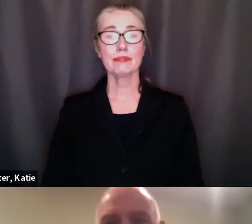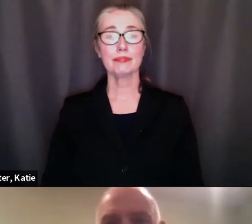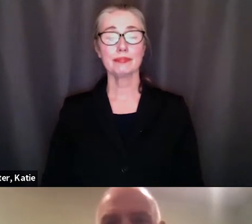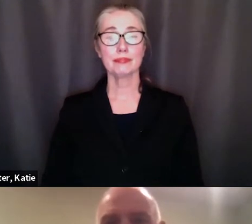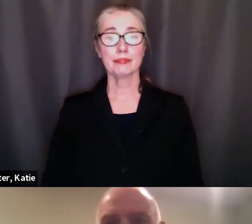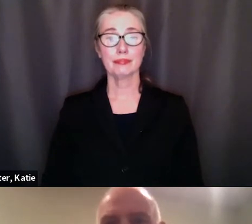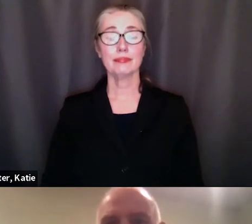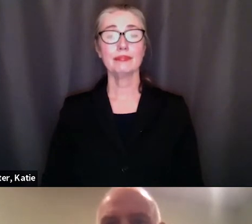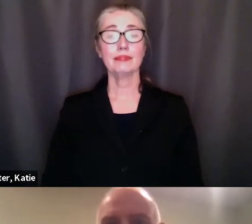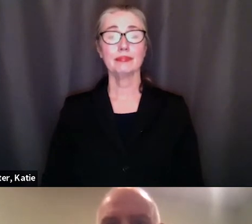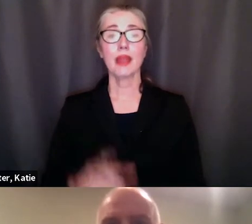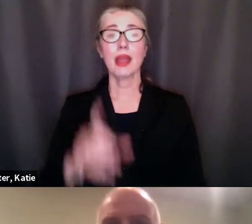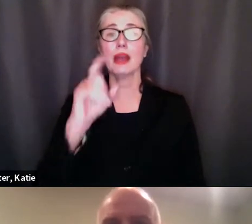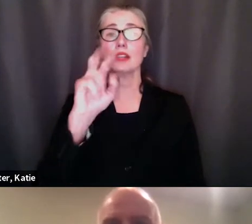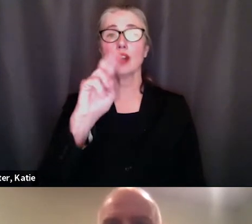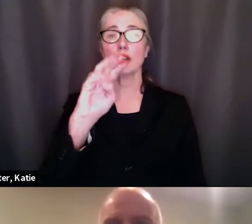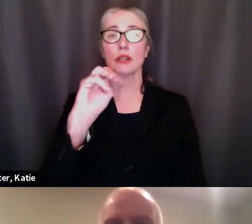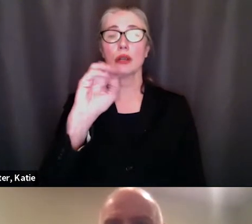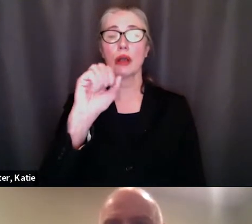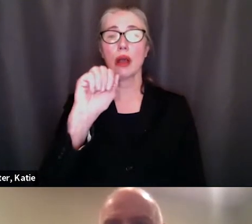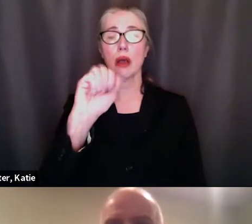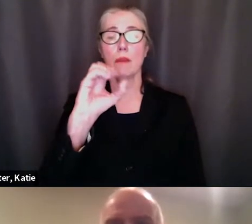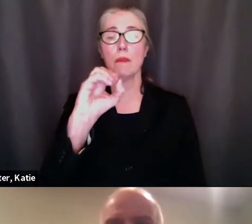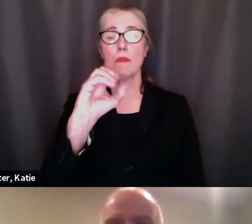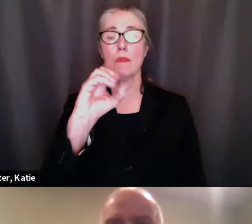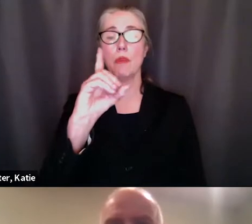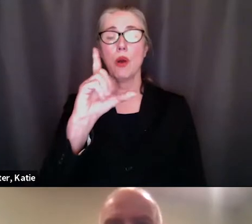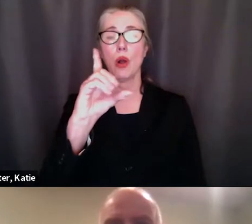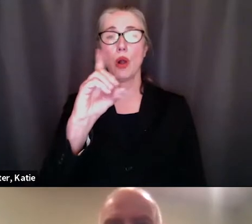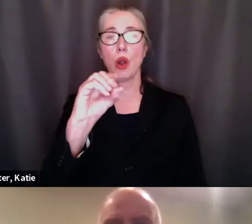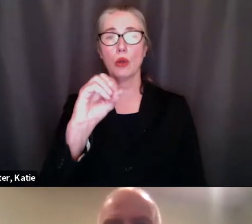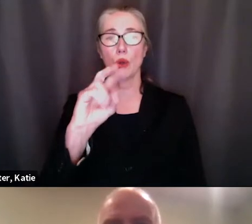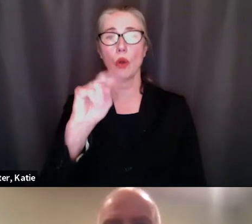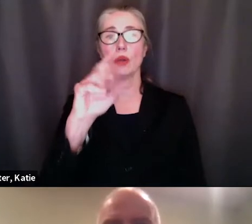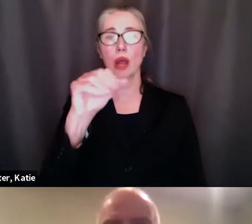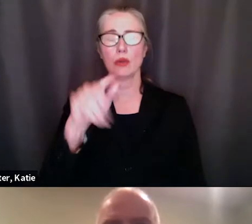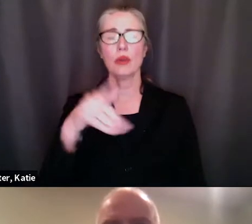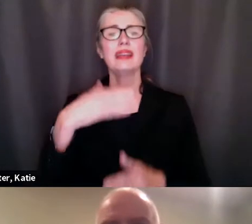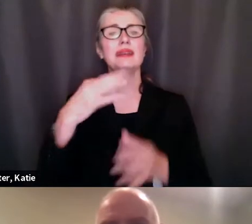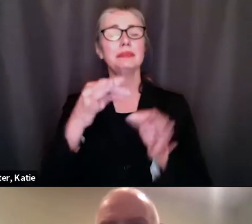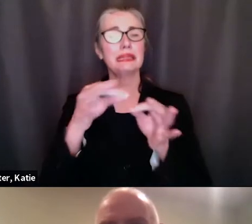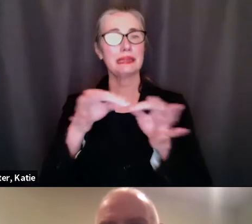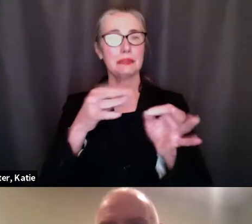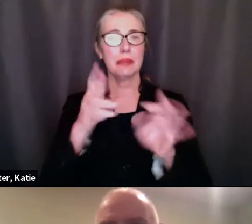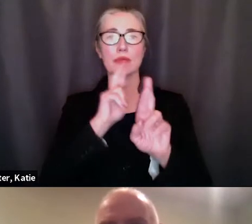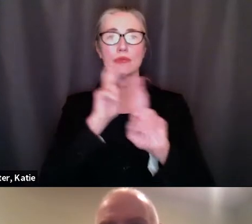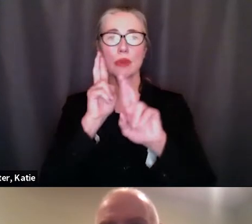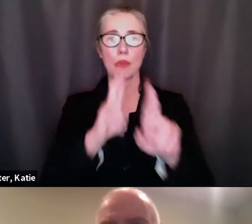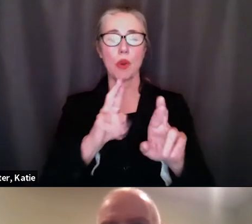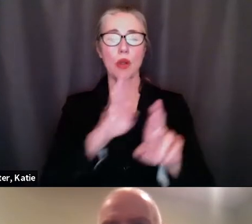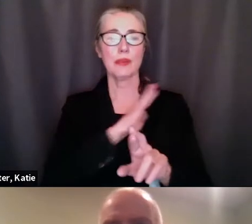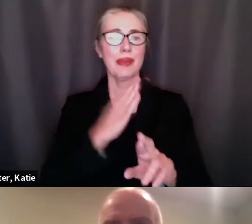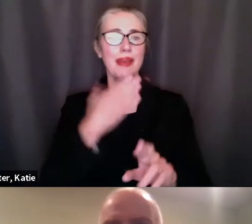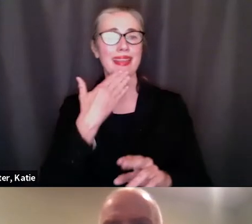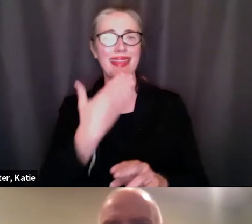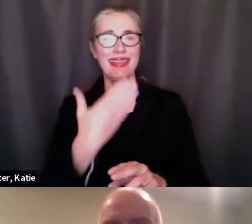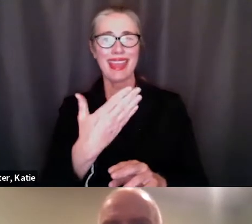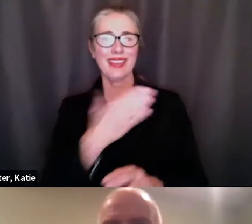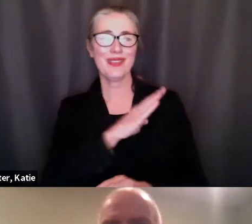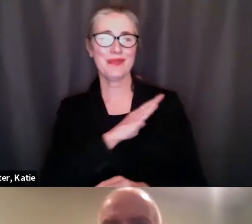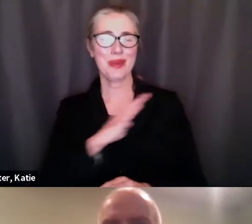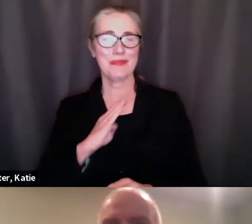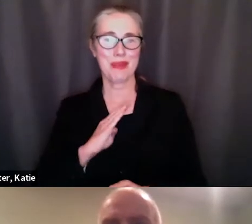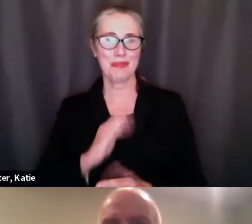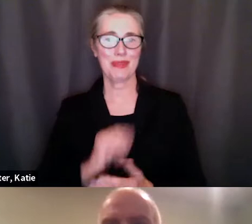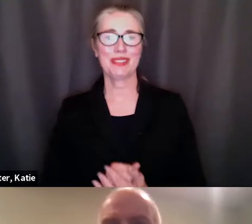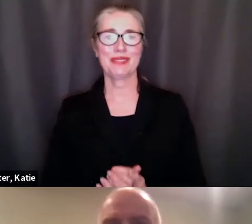yes dr maldonado will you continue with your report to the board please thank you board president munoz good evening board members